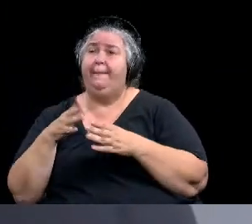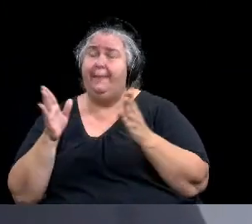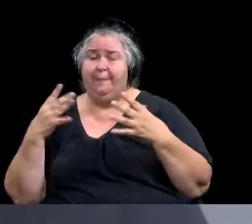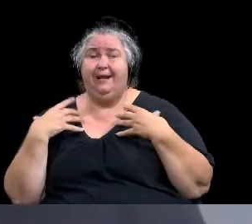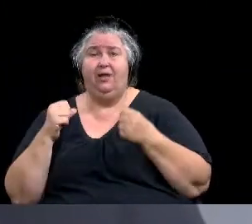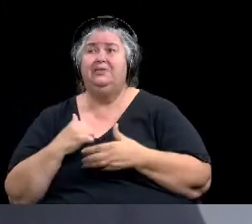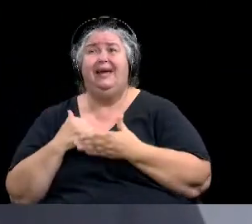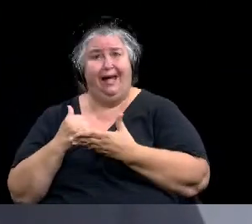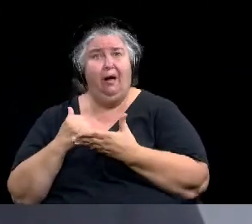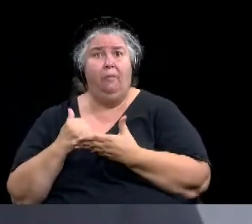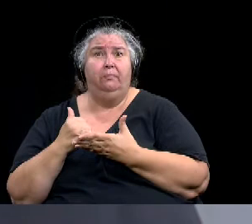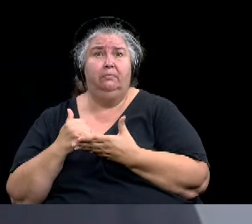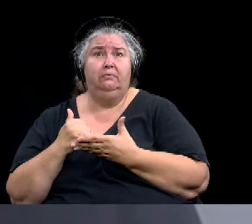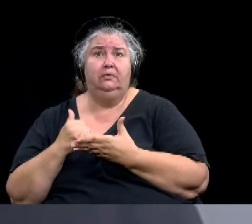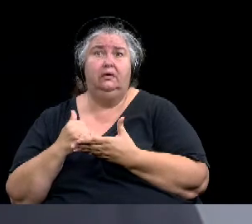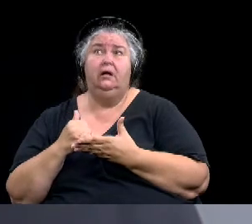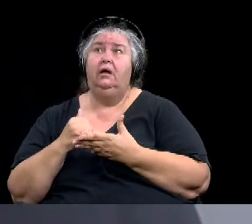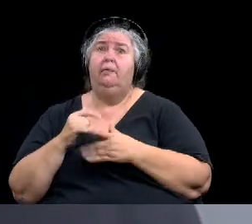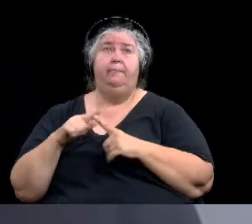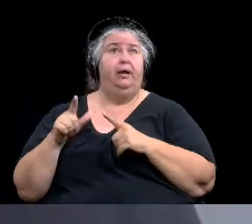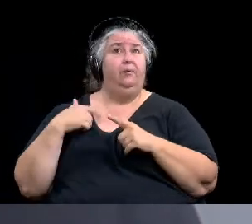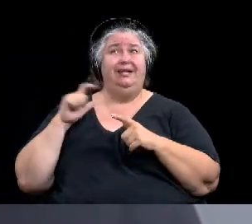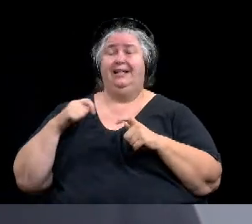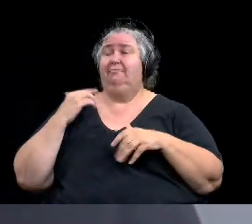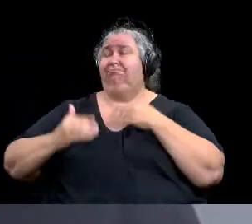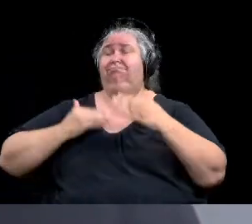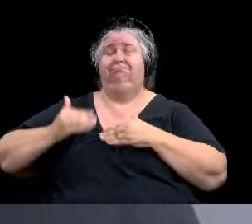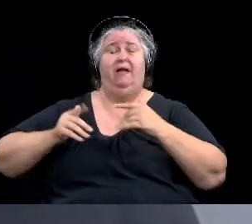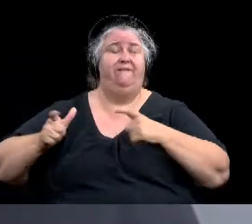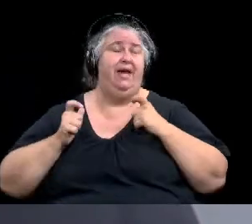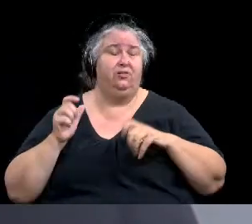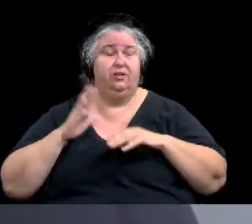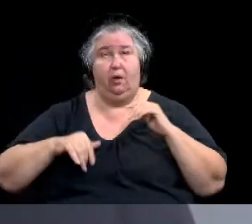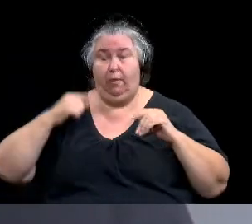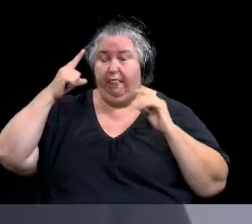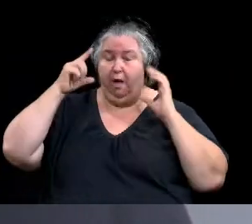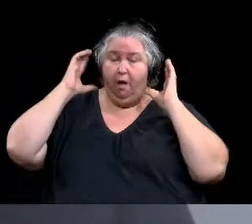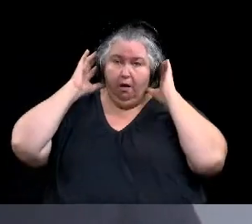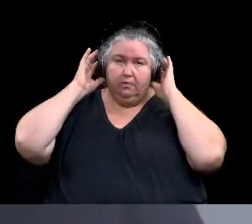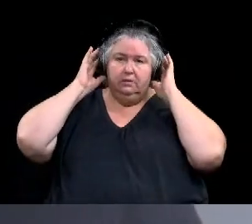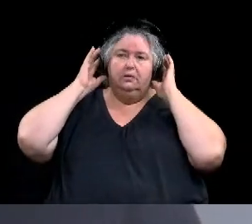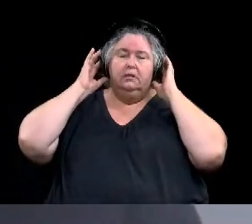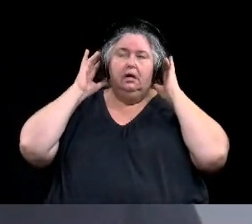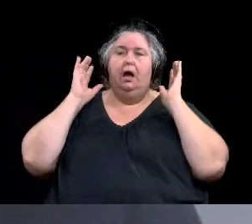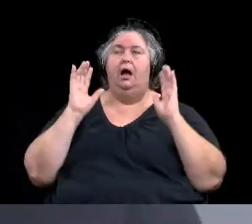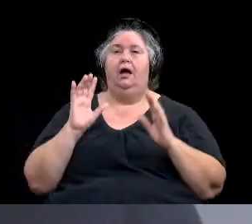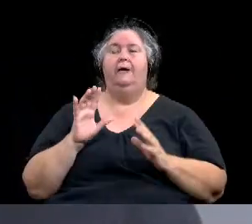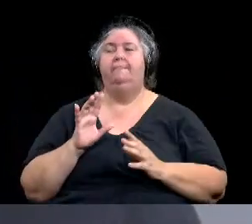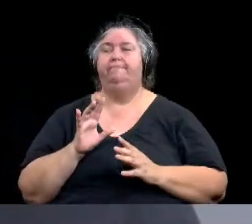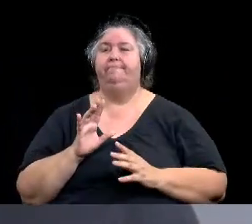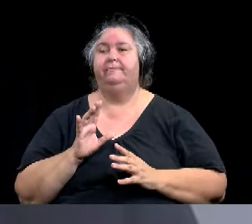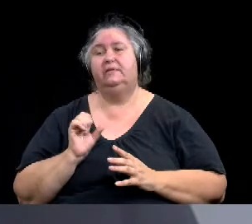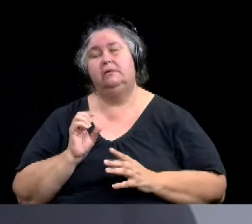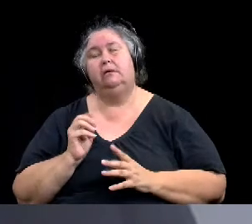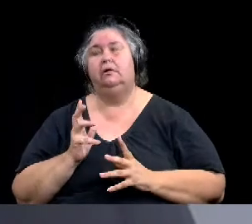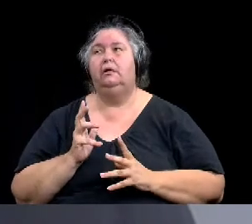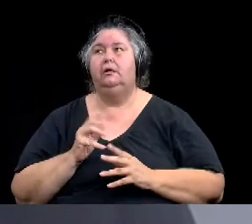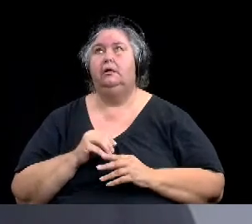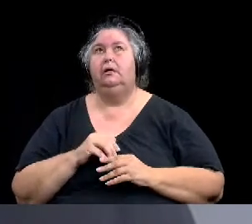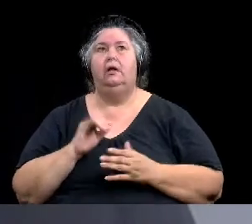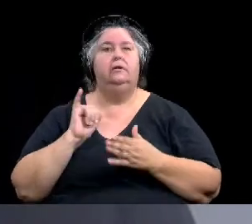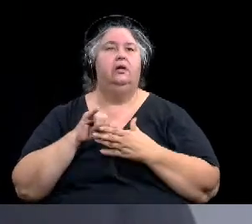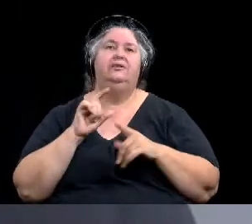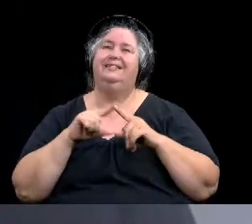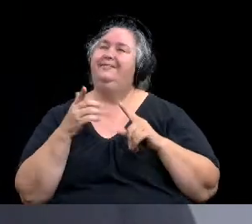that. But we've got to move much faster than we thought we were going to have to move. And so, those are things that